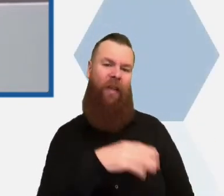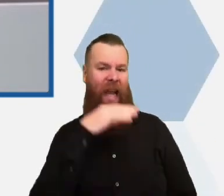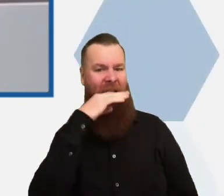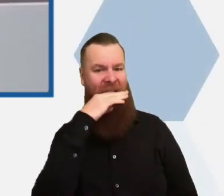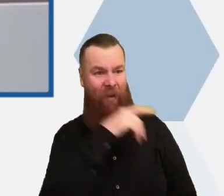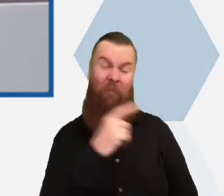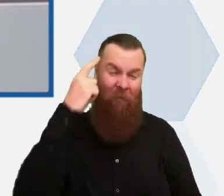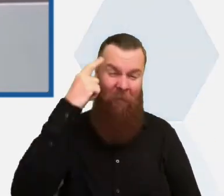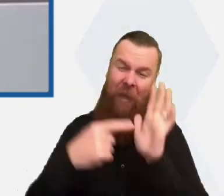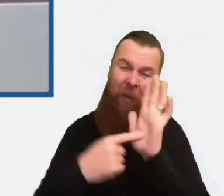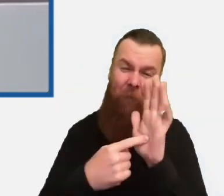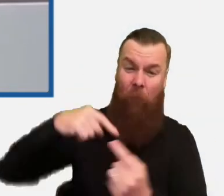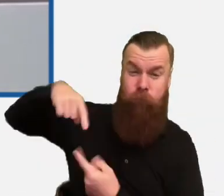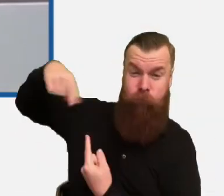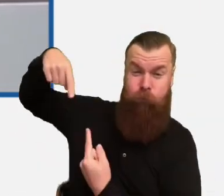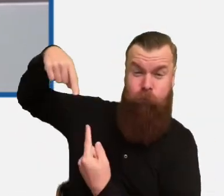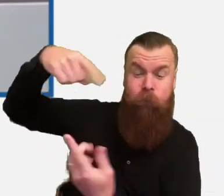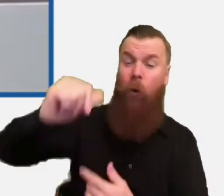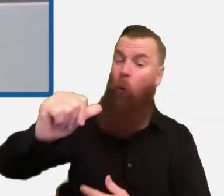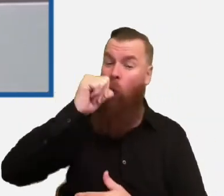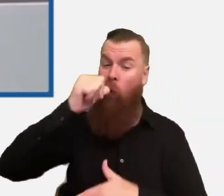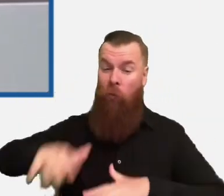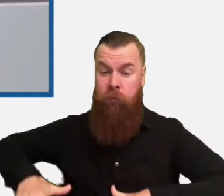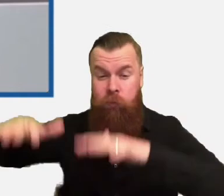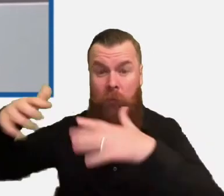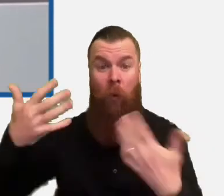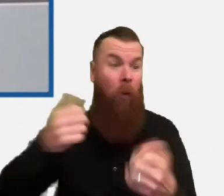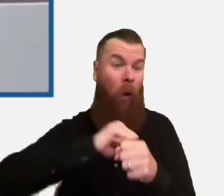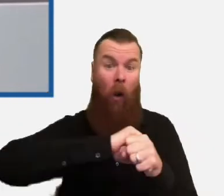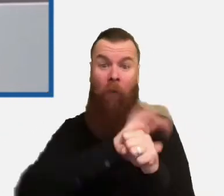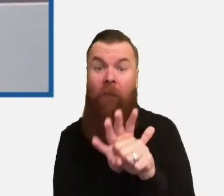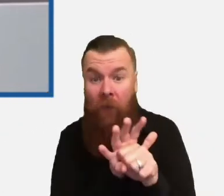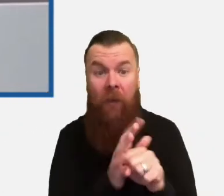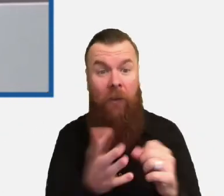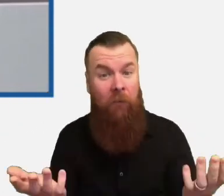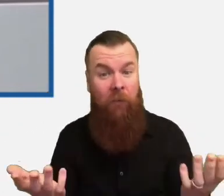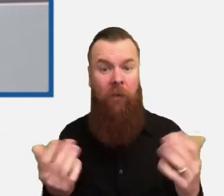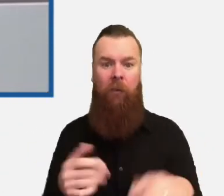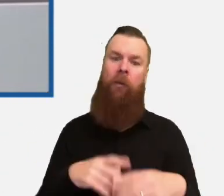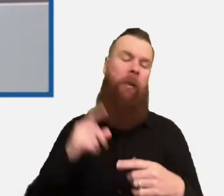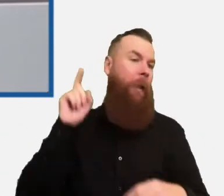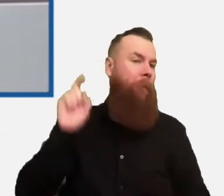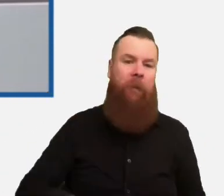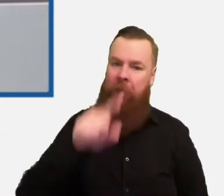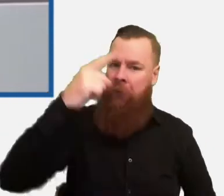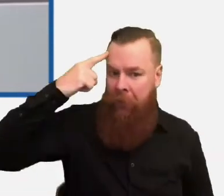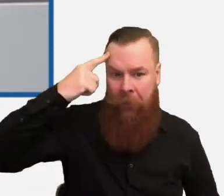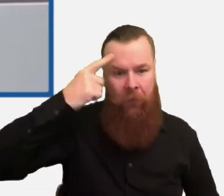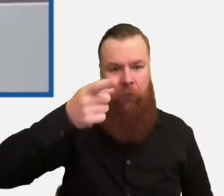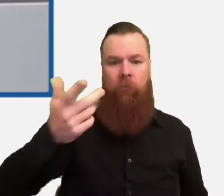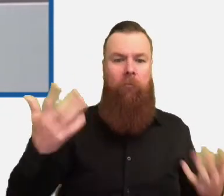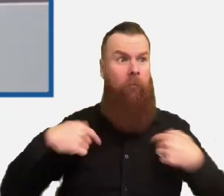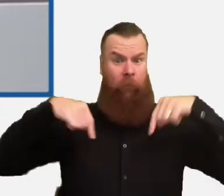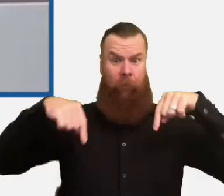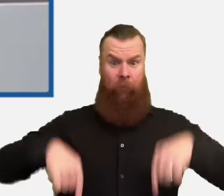sense, anticipate even where you are in the world and what the trends are. And so we fortunately benefited from